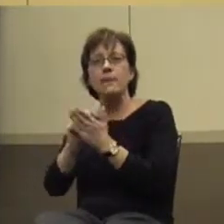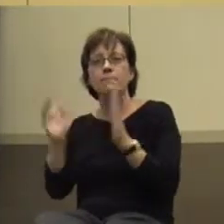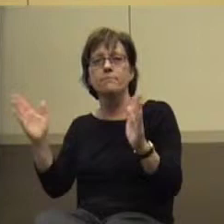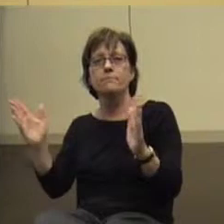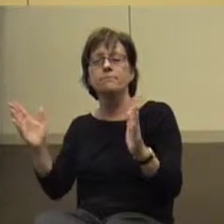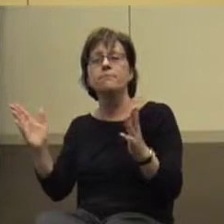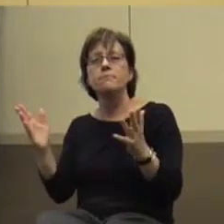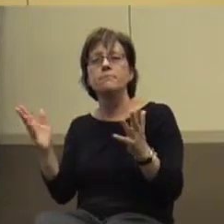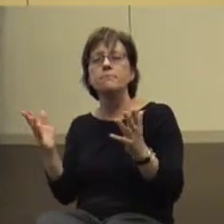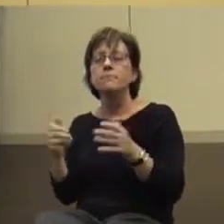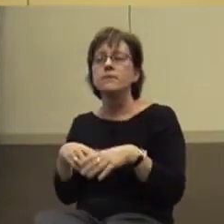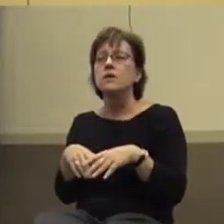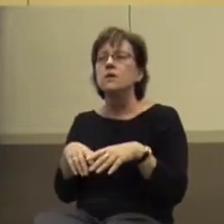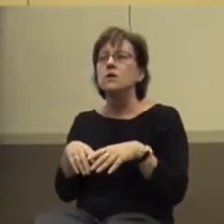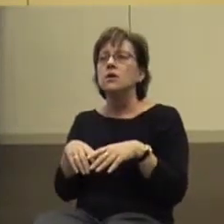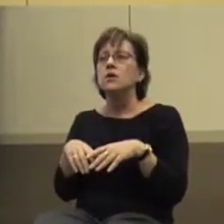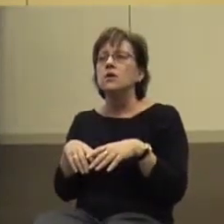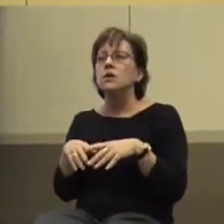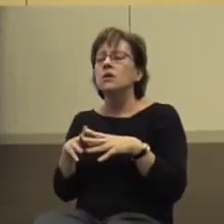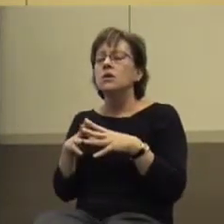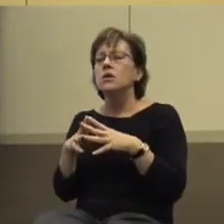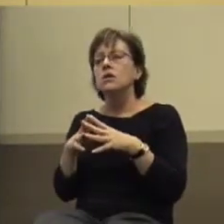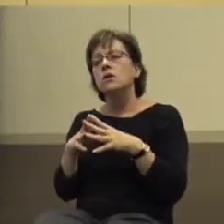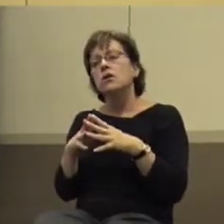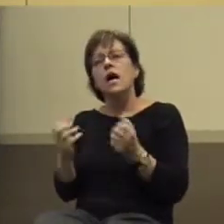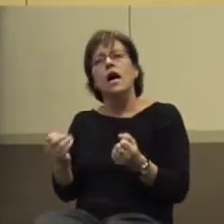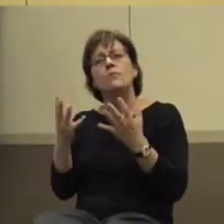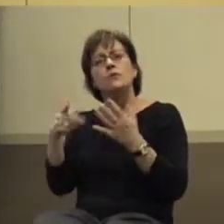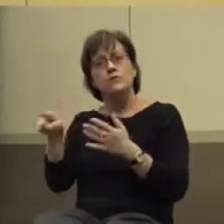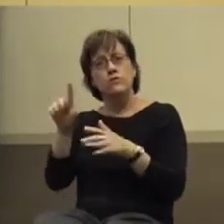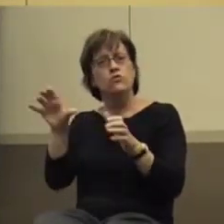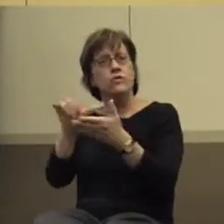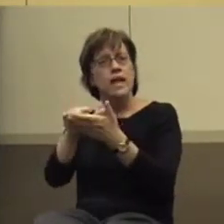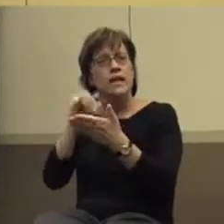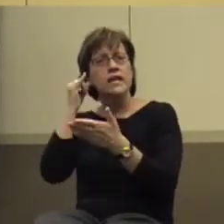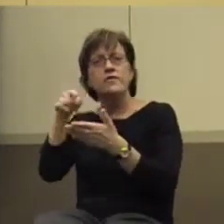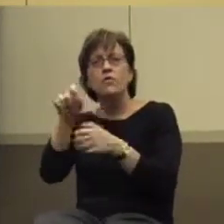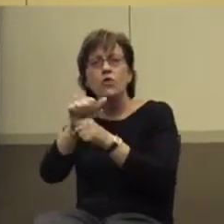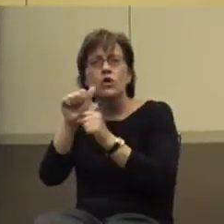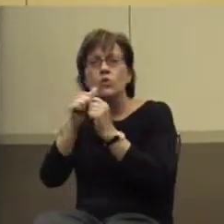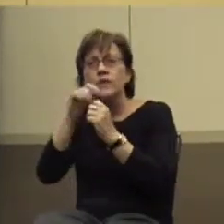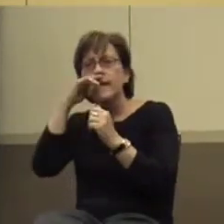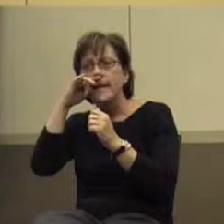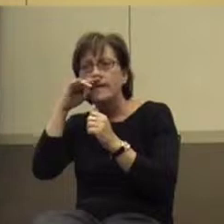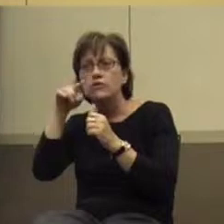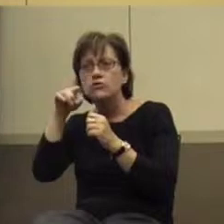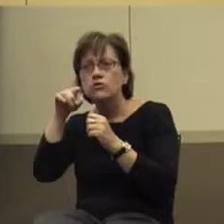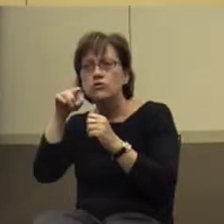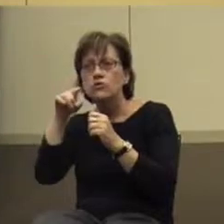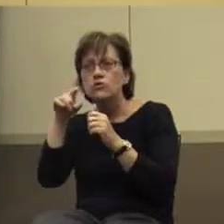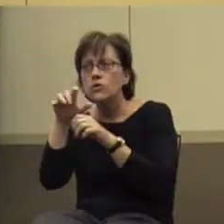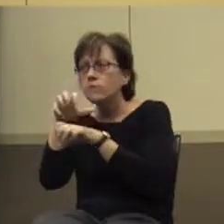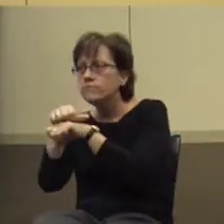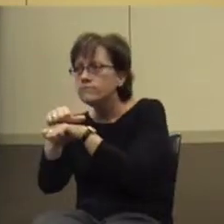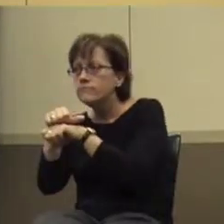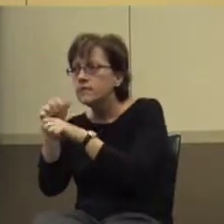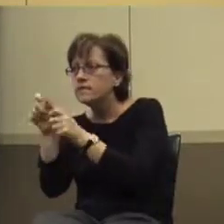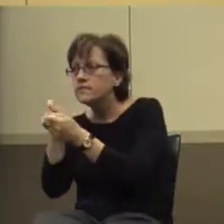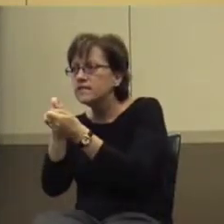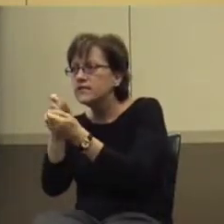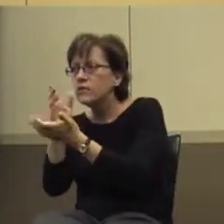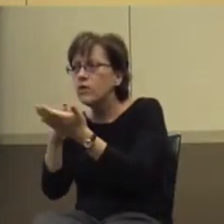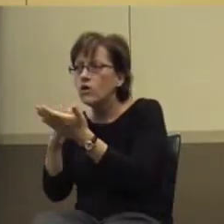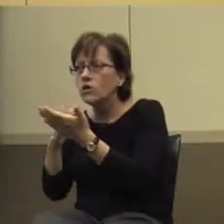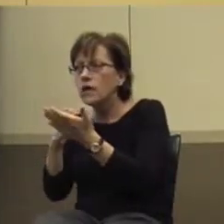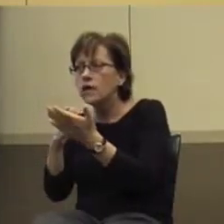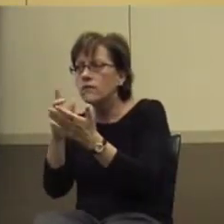How many of you do that? Like if you're like working with a kid, do you reserve like a certain part of like your hour or something like that to do some